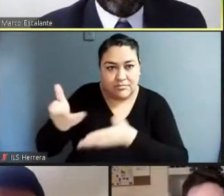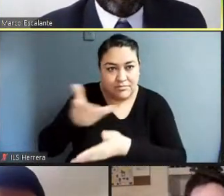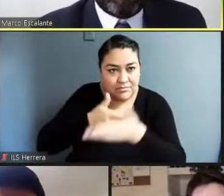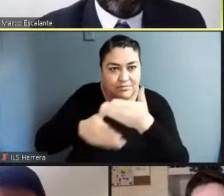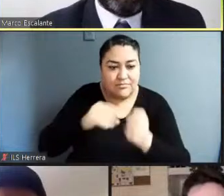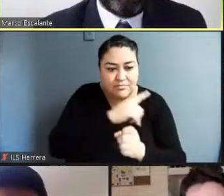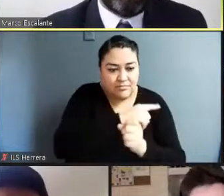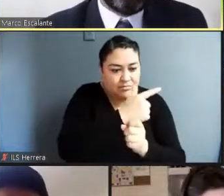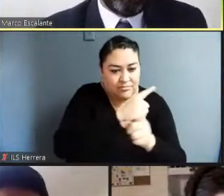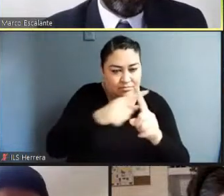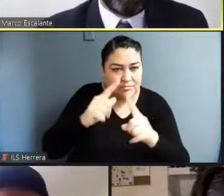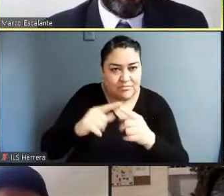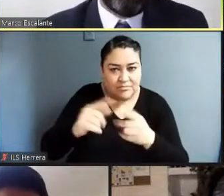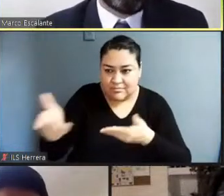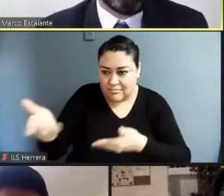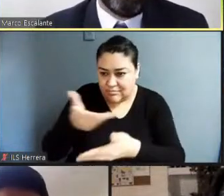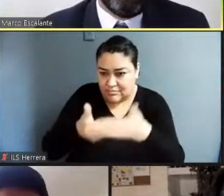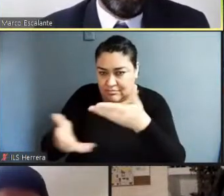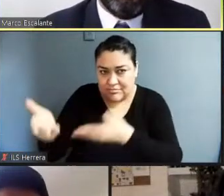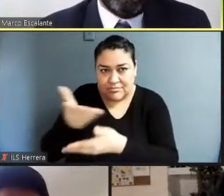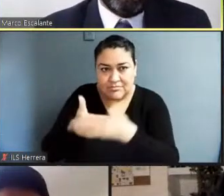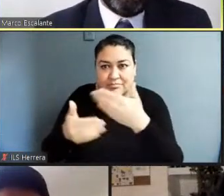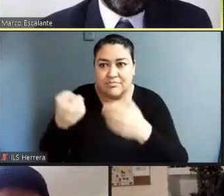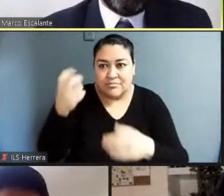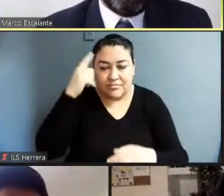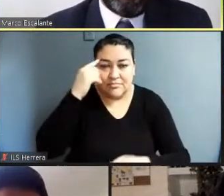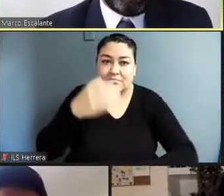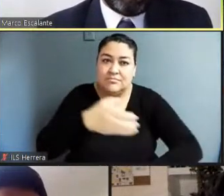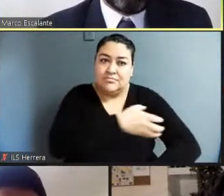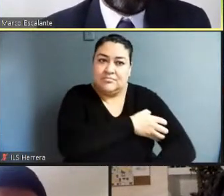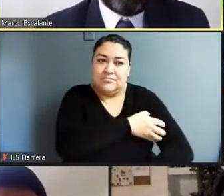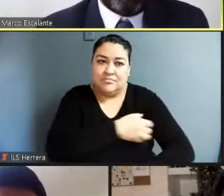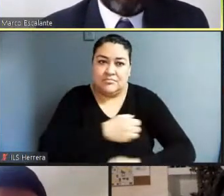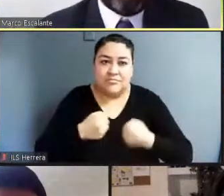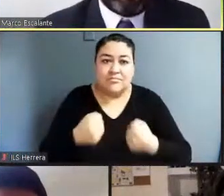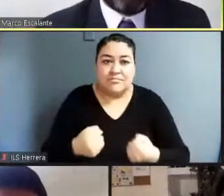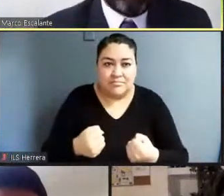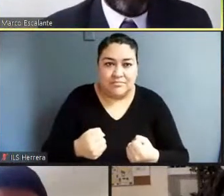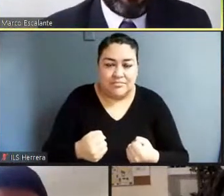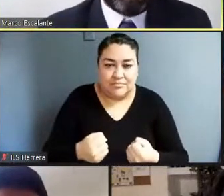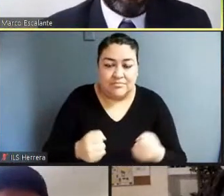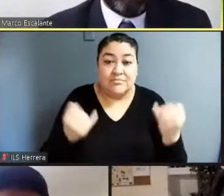learn them to teach them what they are learning, with the purpose of